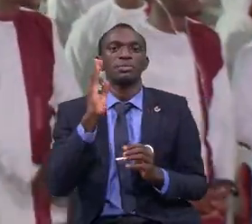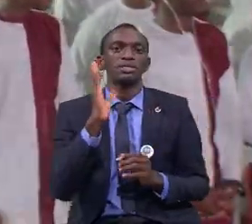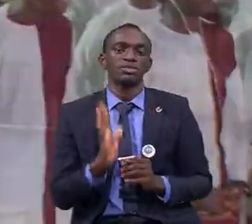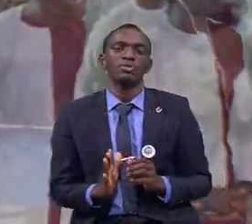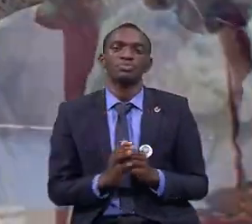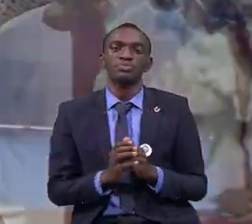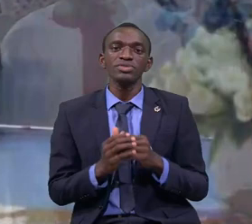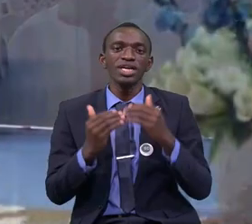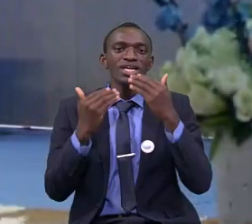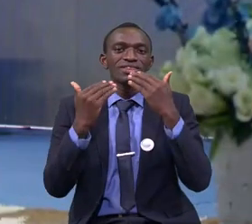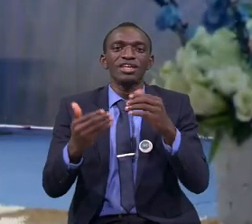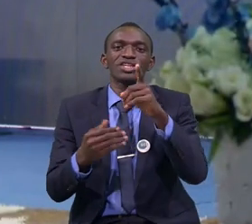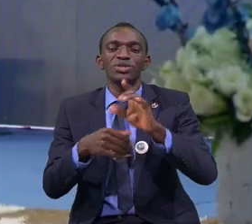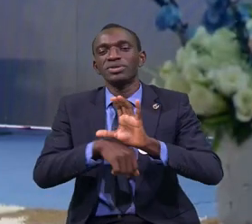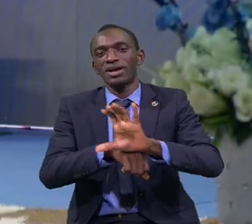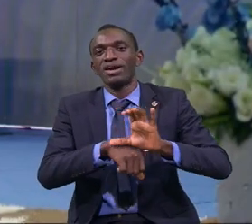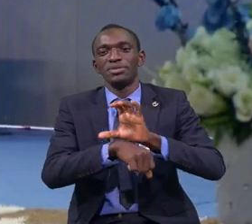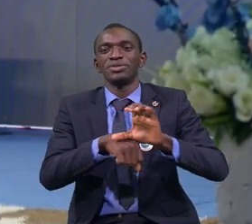Thank you, Cameroon.